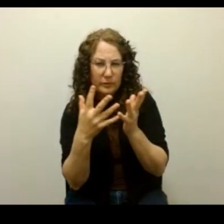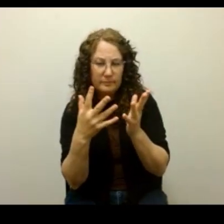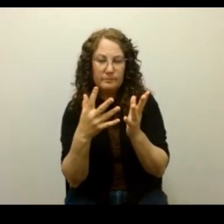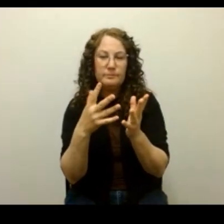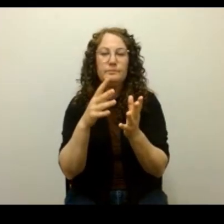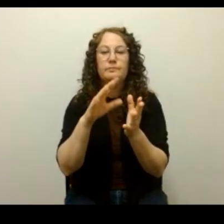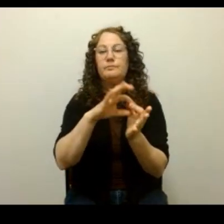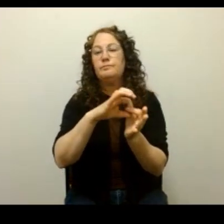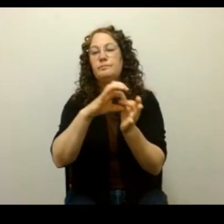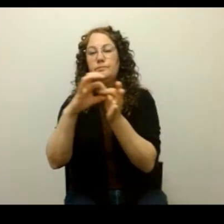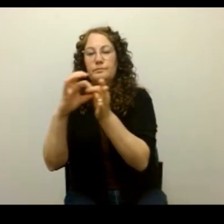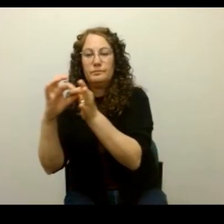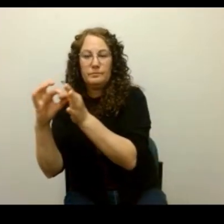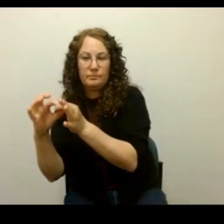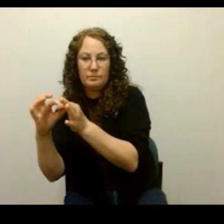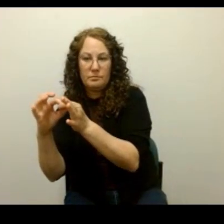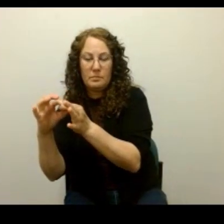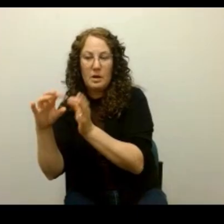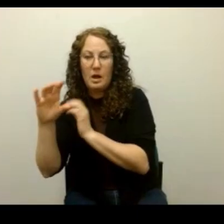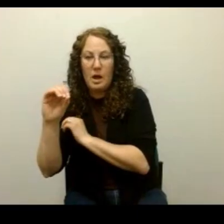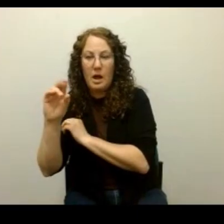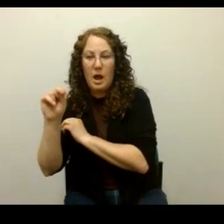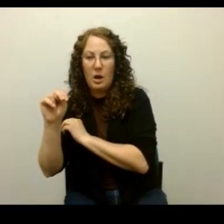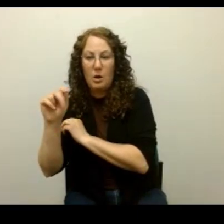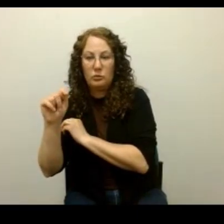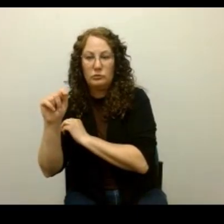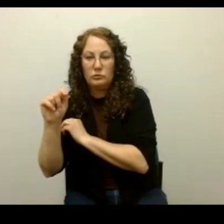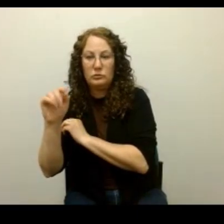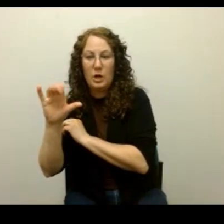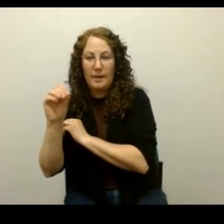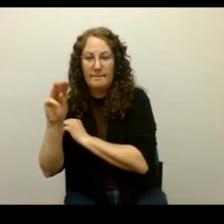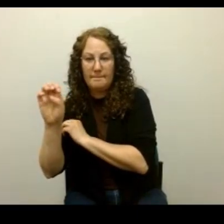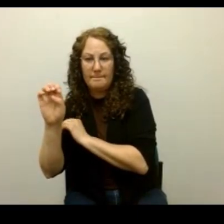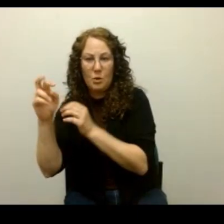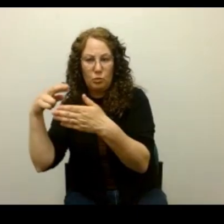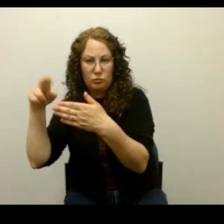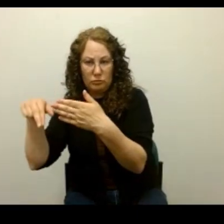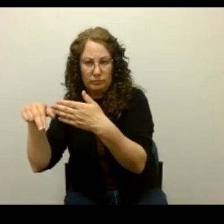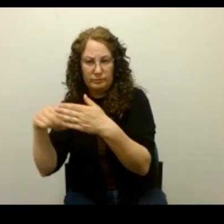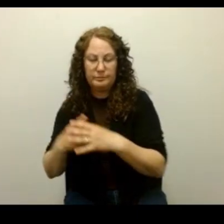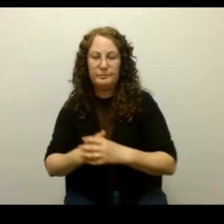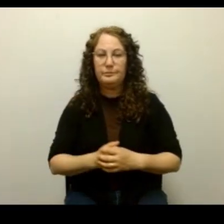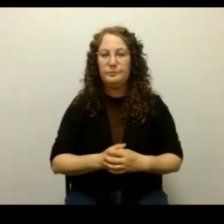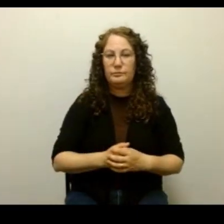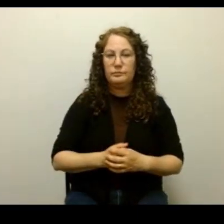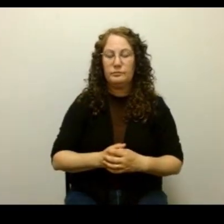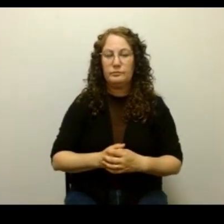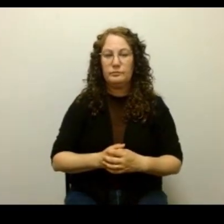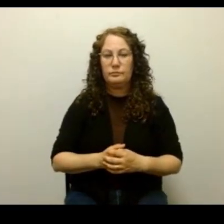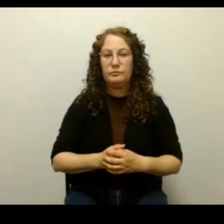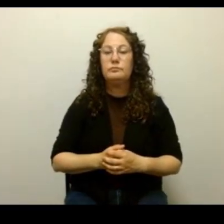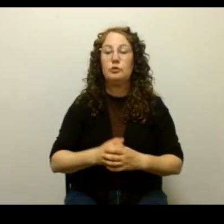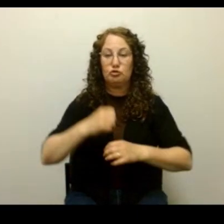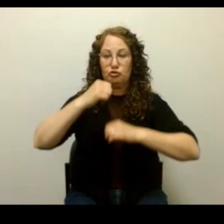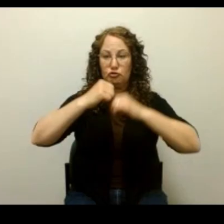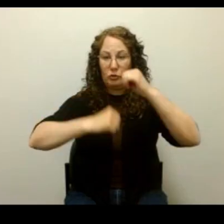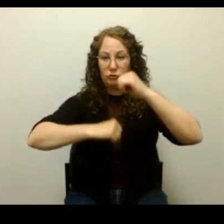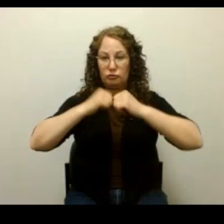followed on by the final point, which is the outcome. So the structure